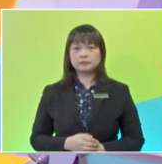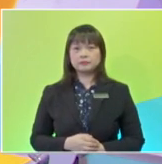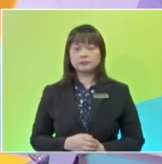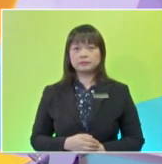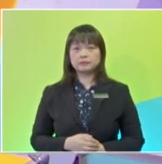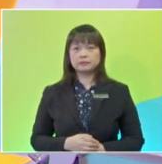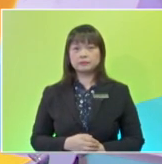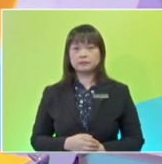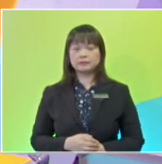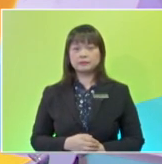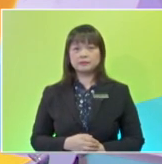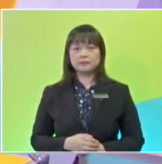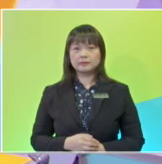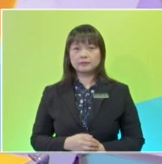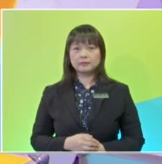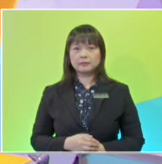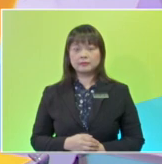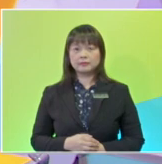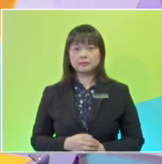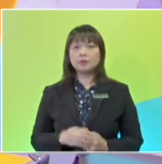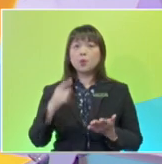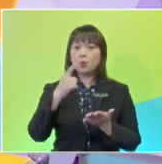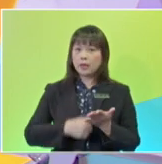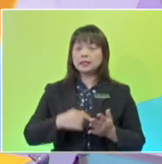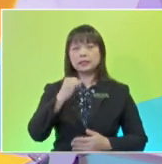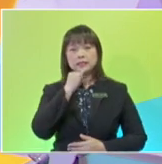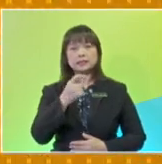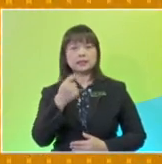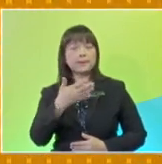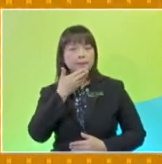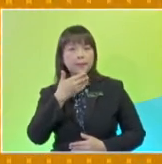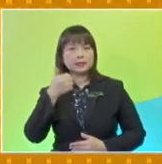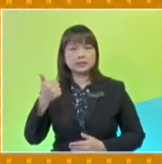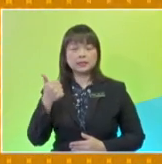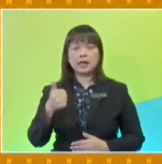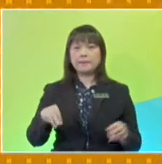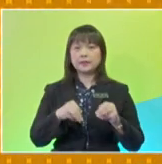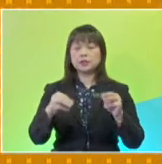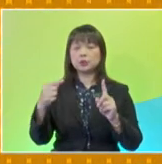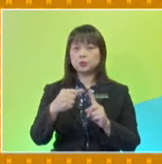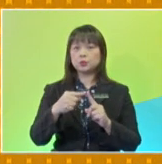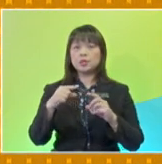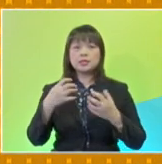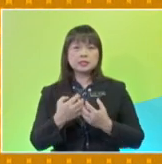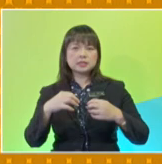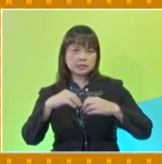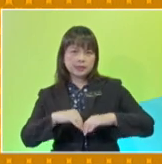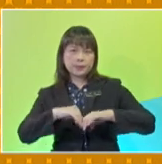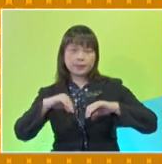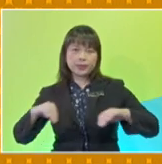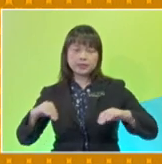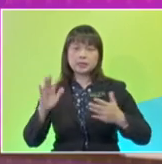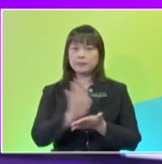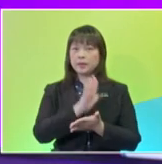for you. For me. Okay. What is the best method to separate paper clips and staples? Paper clips